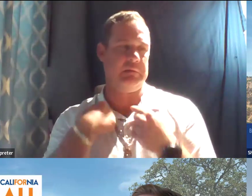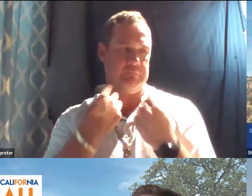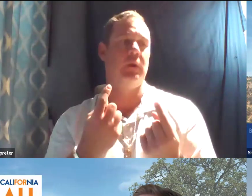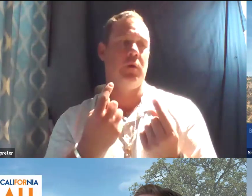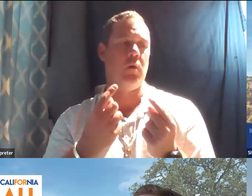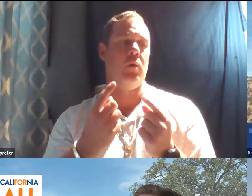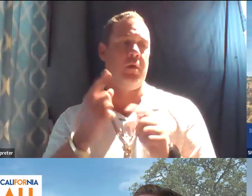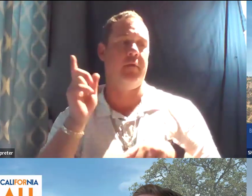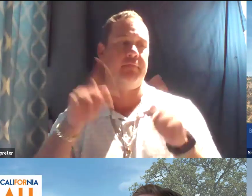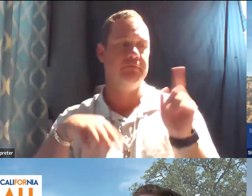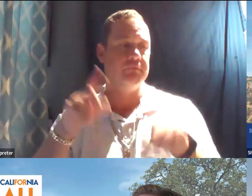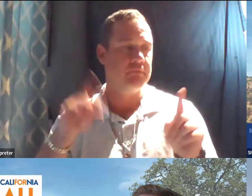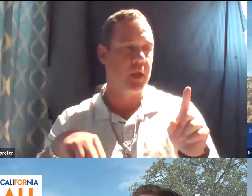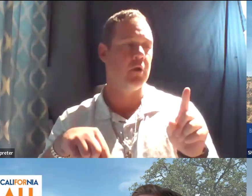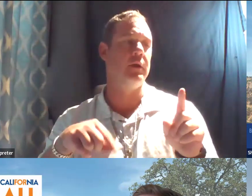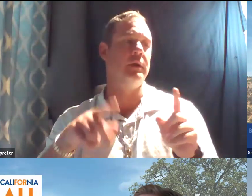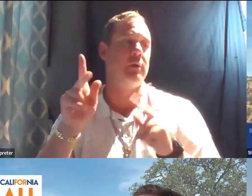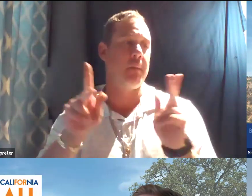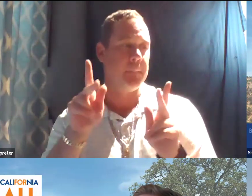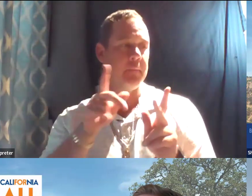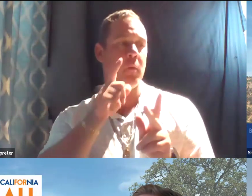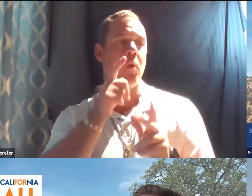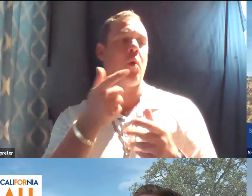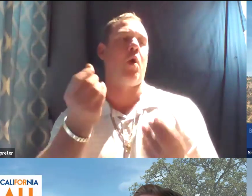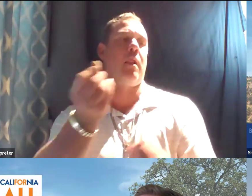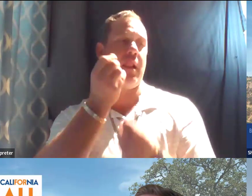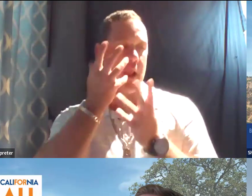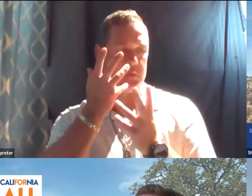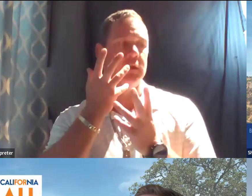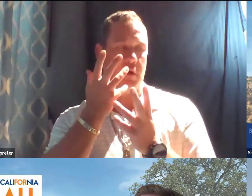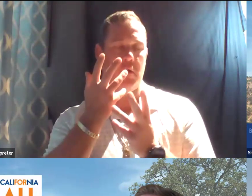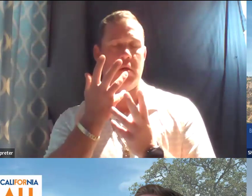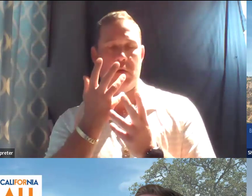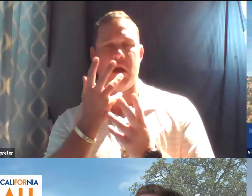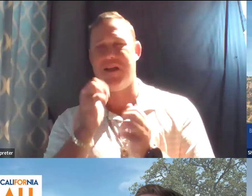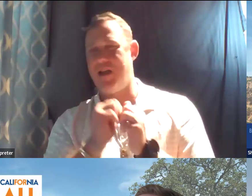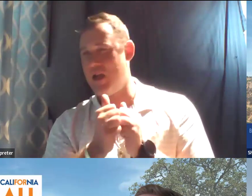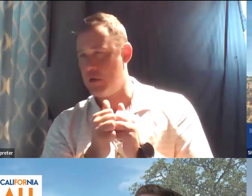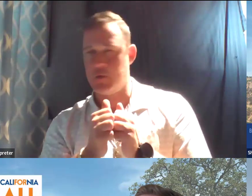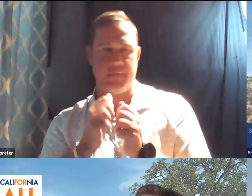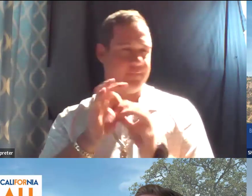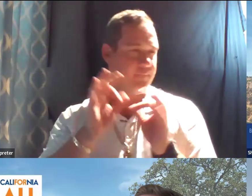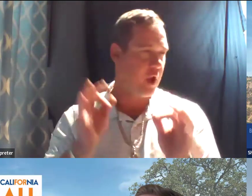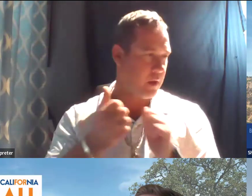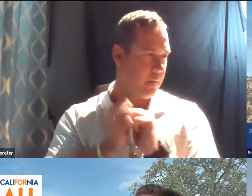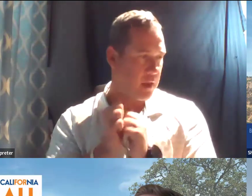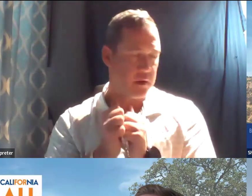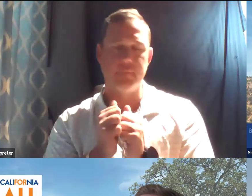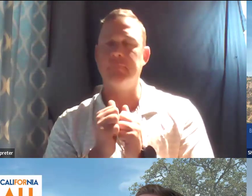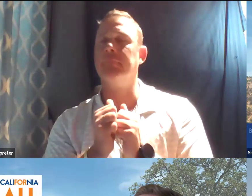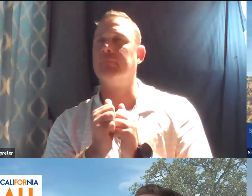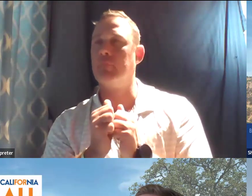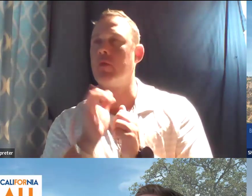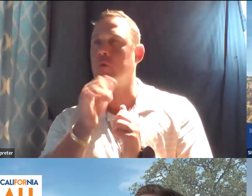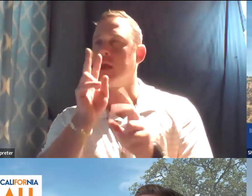the various the folks who are letting us know how they're framing competitive grant applications. We